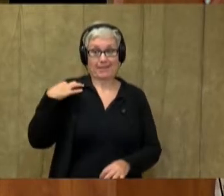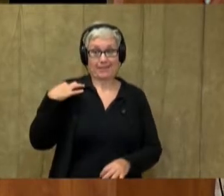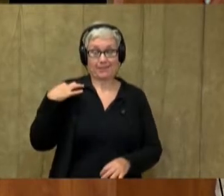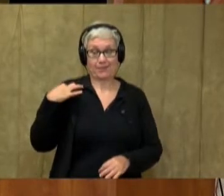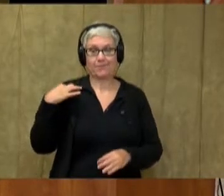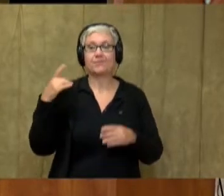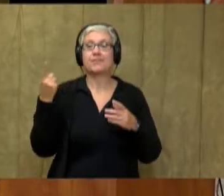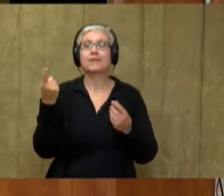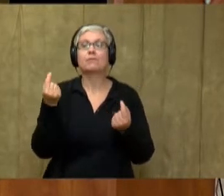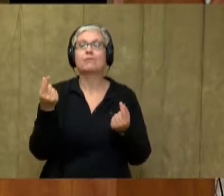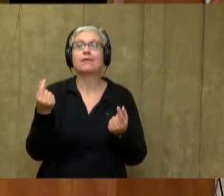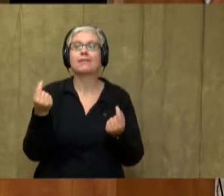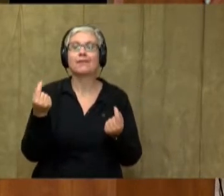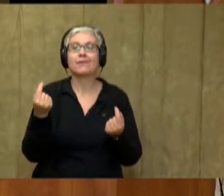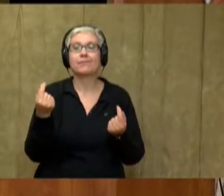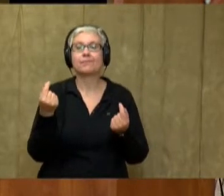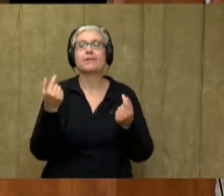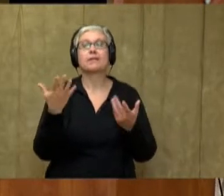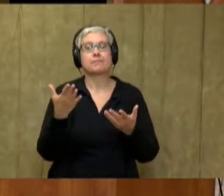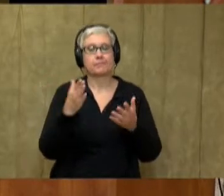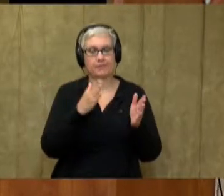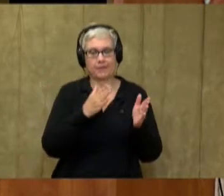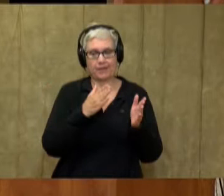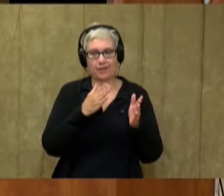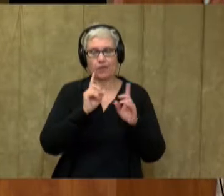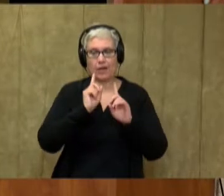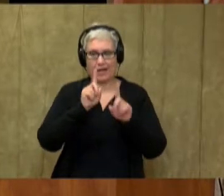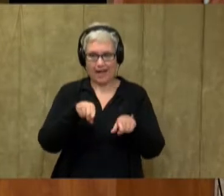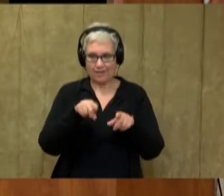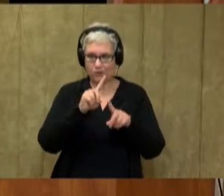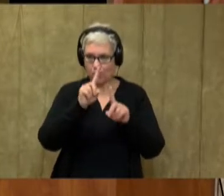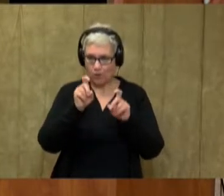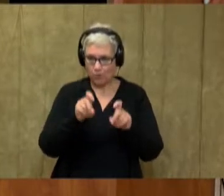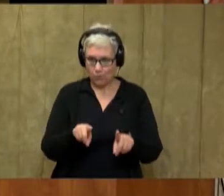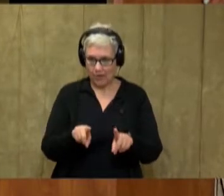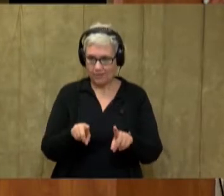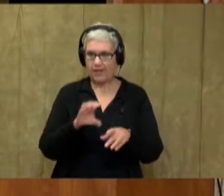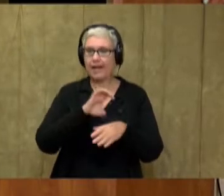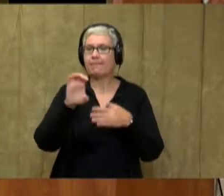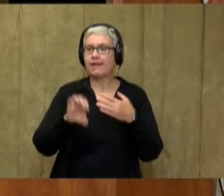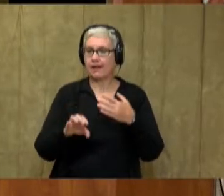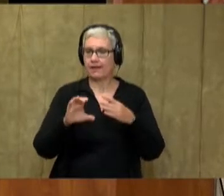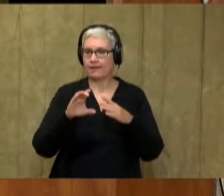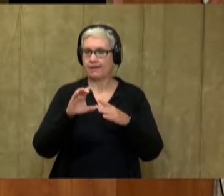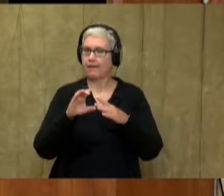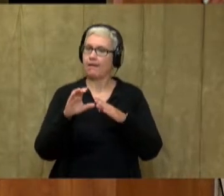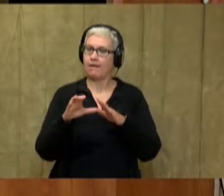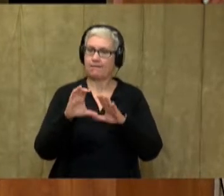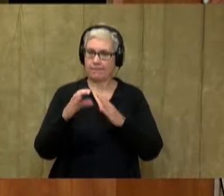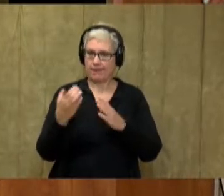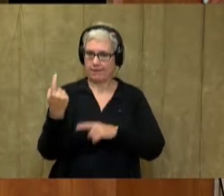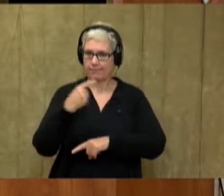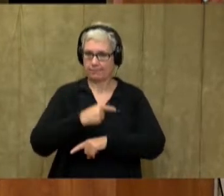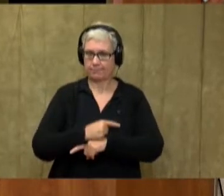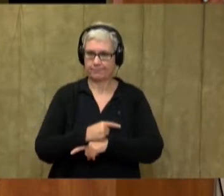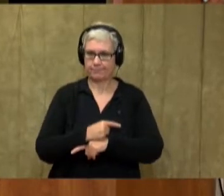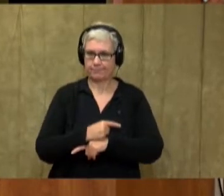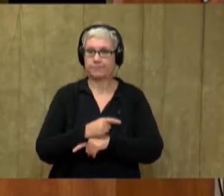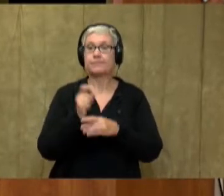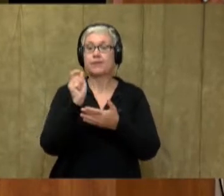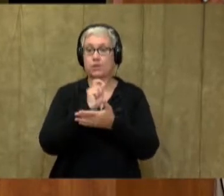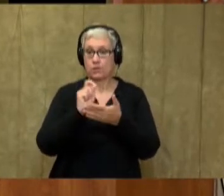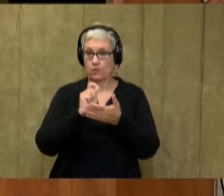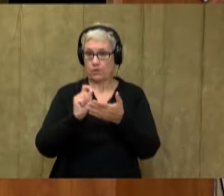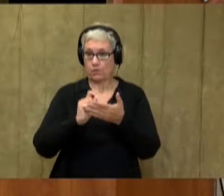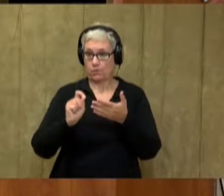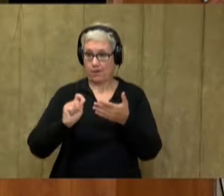guys need to do. Be prepared to answer a question towards the end of today's lesson. Now, you can go ahead and write down the